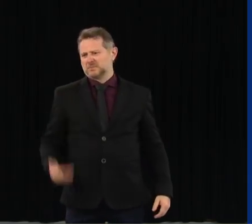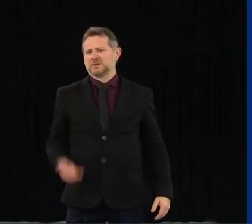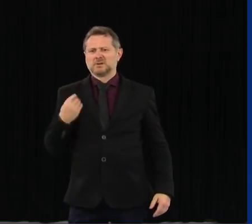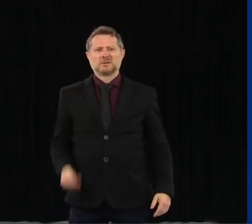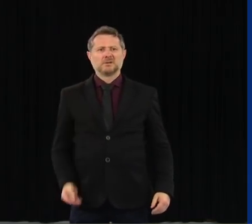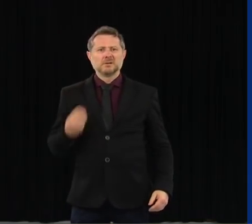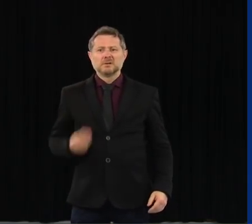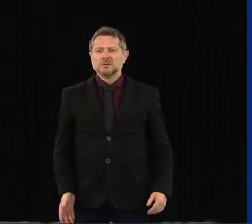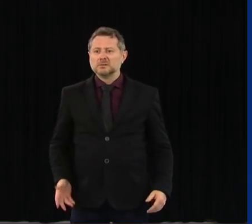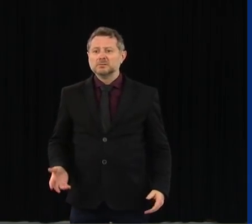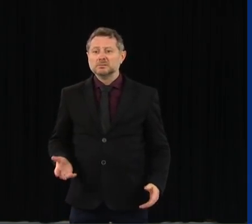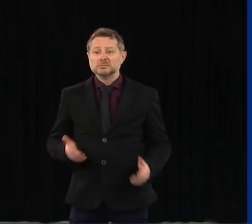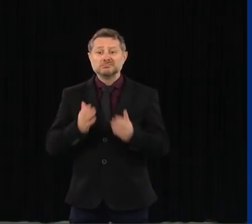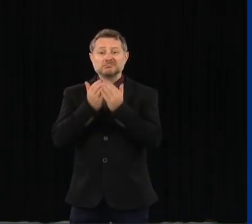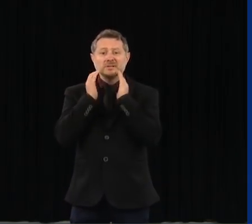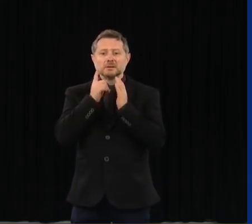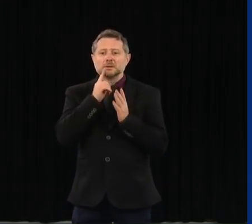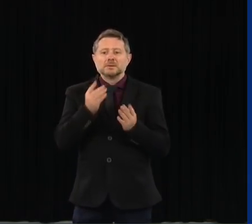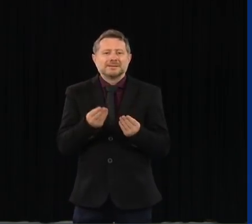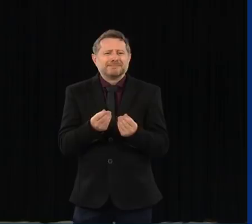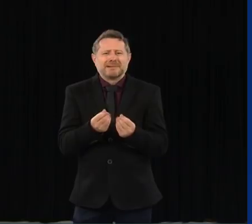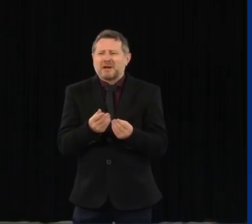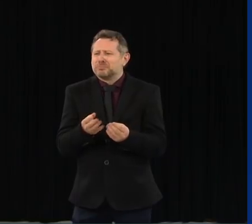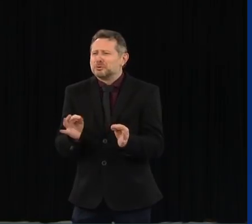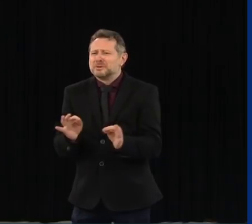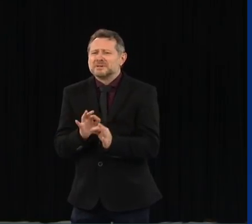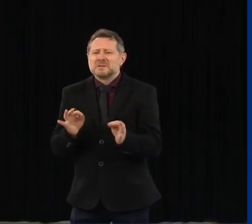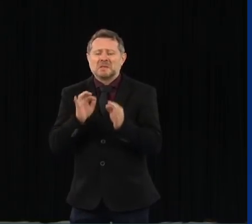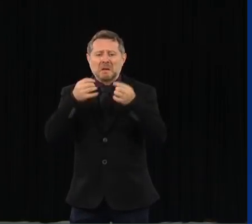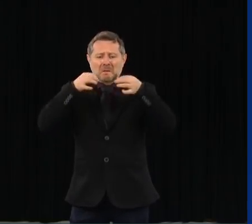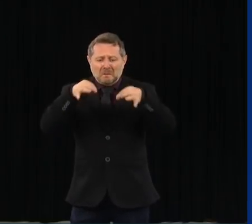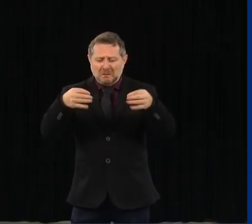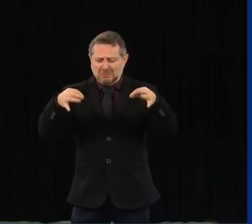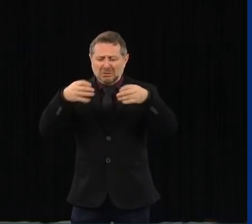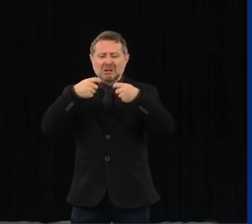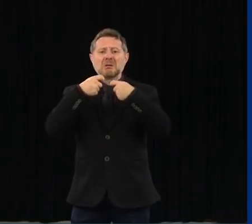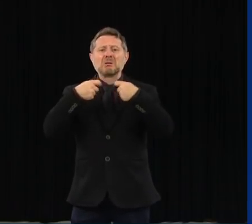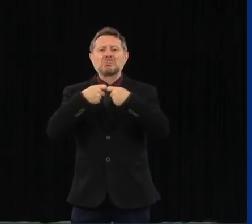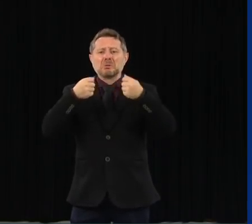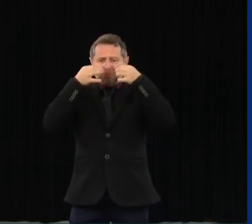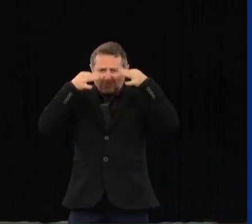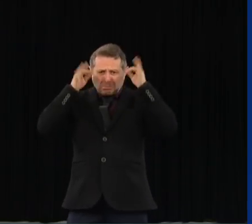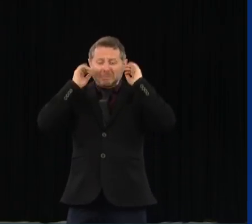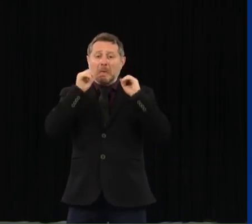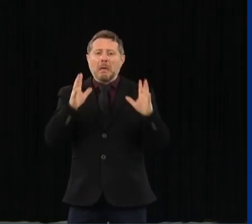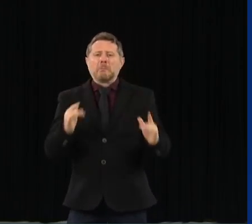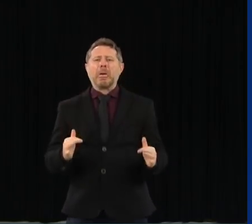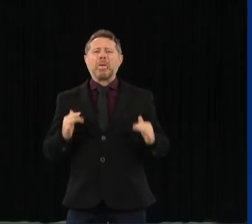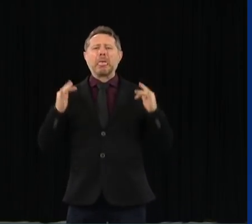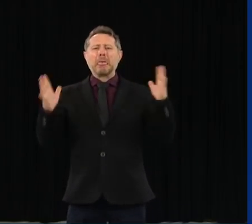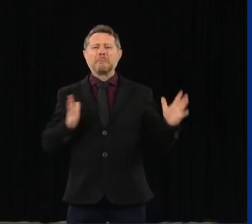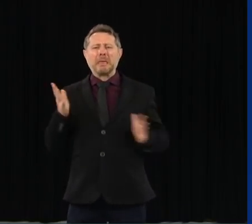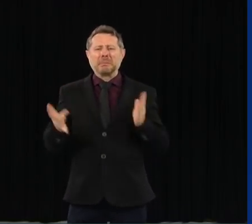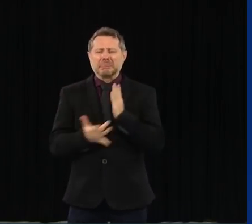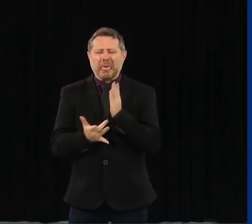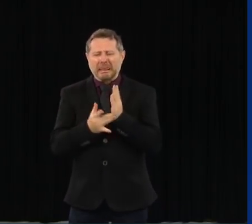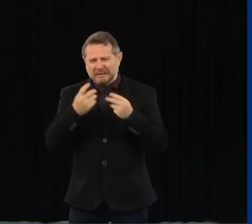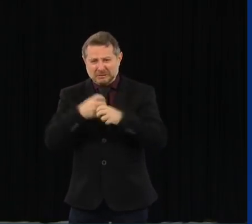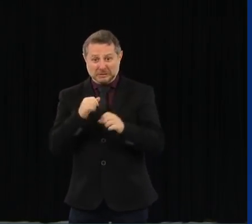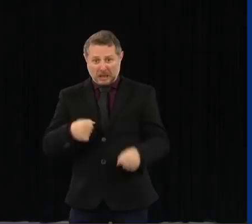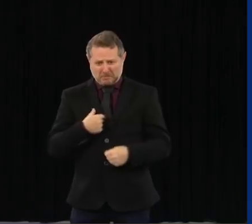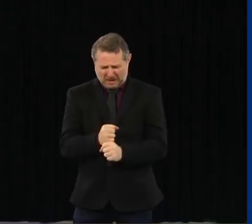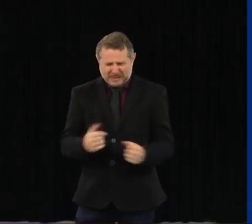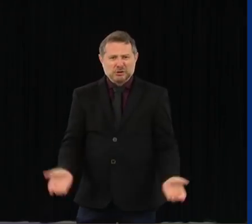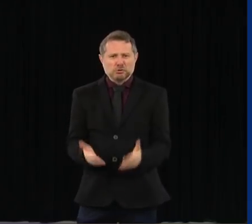specifications, and then it's 2 pieces of elastic cord. It can't be that we can't make these. This is a